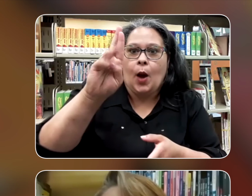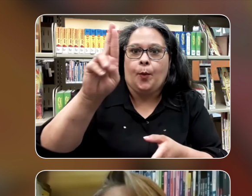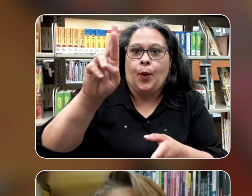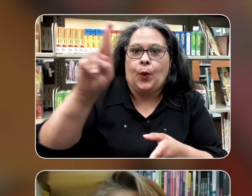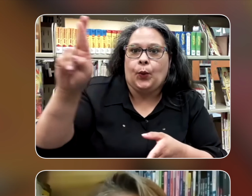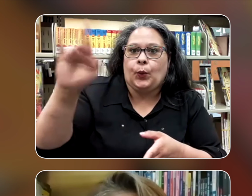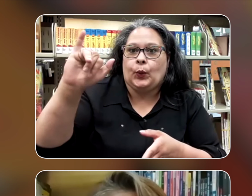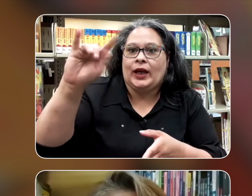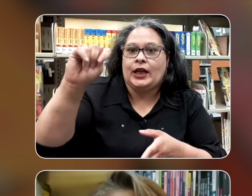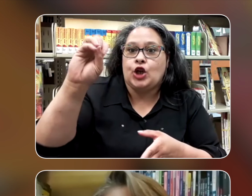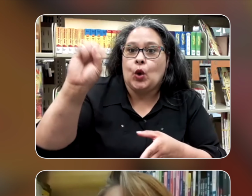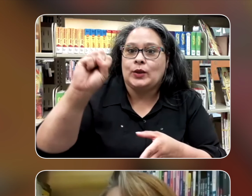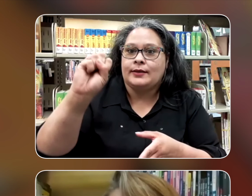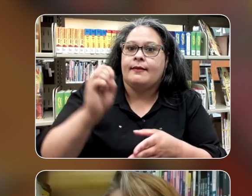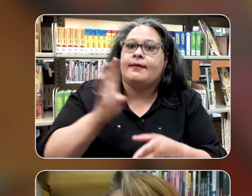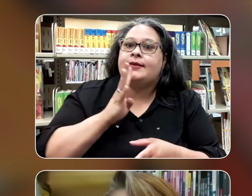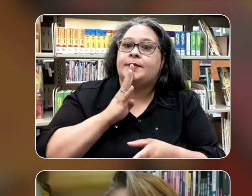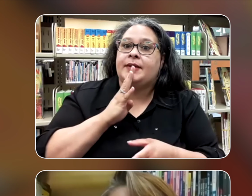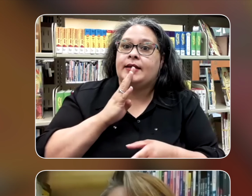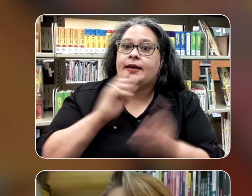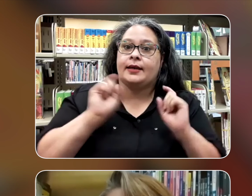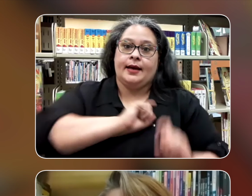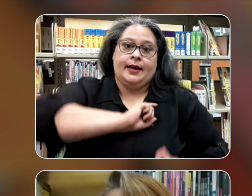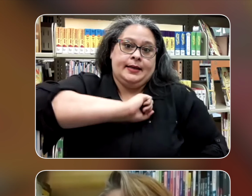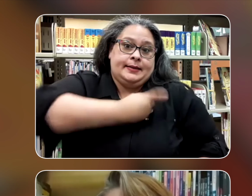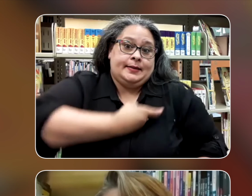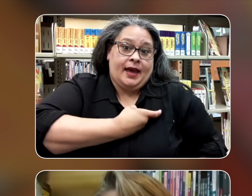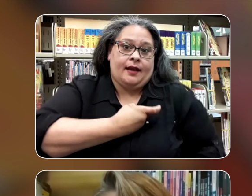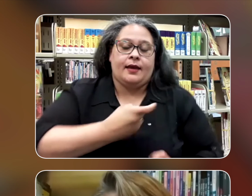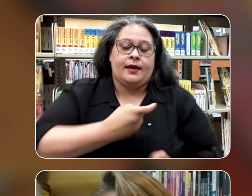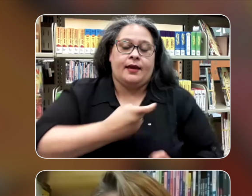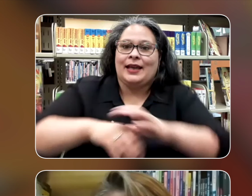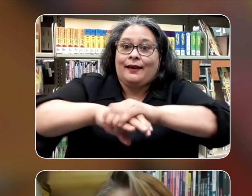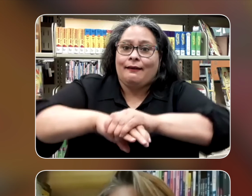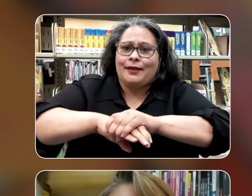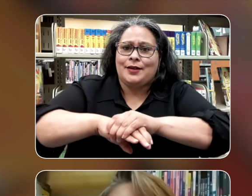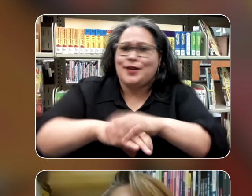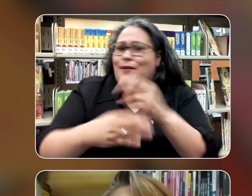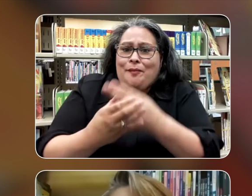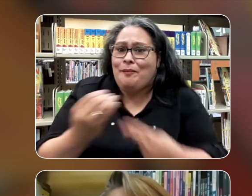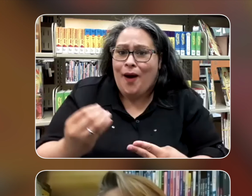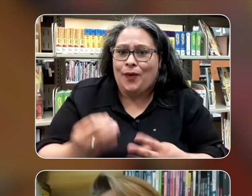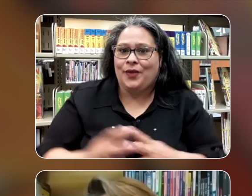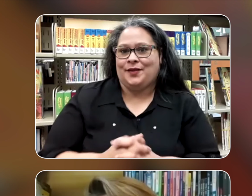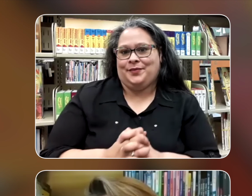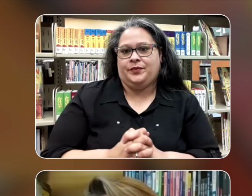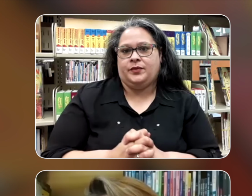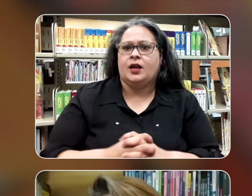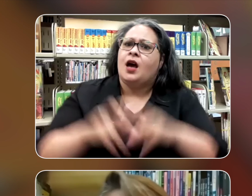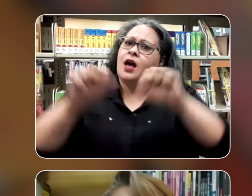speaking Spanish, English, and sometimes both. Can I have a